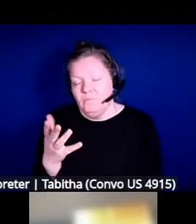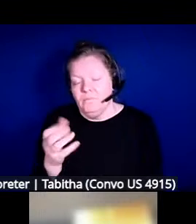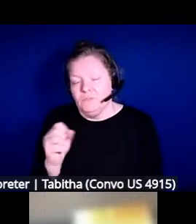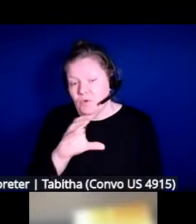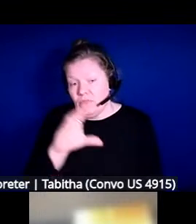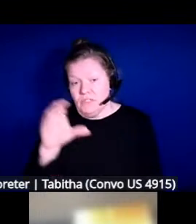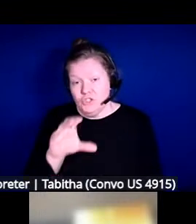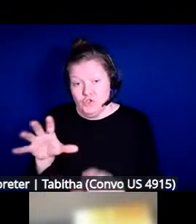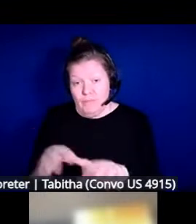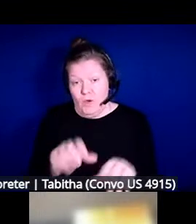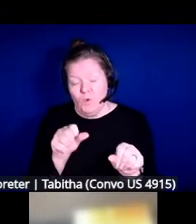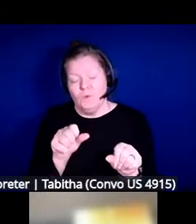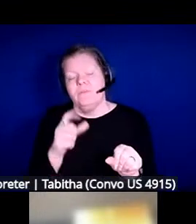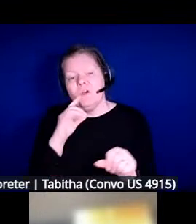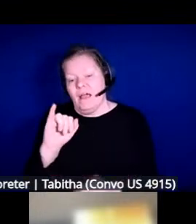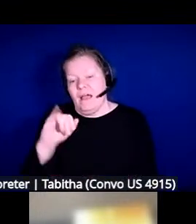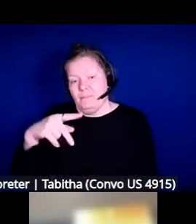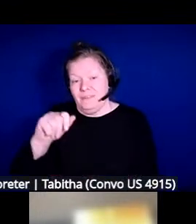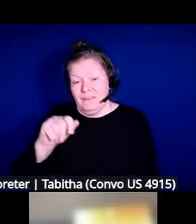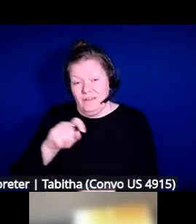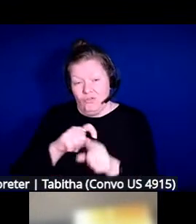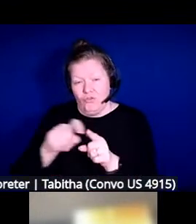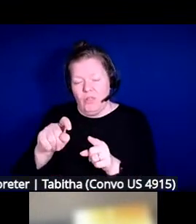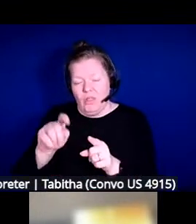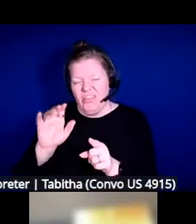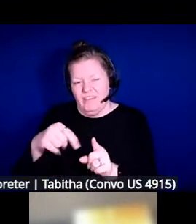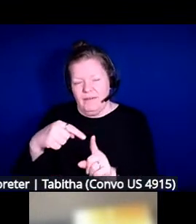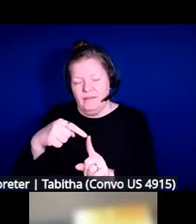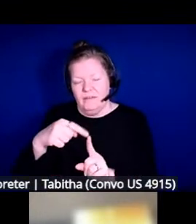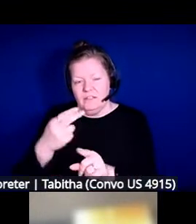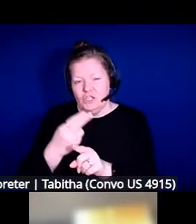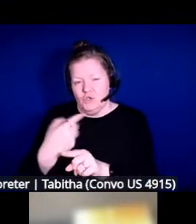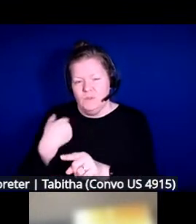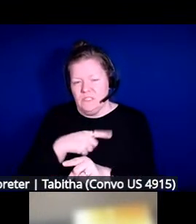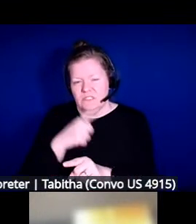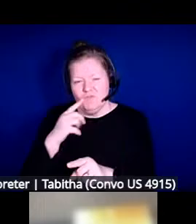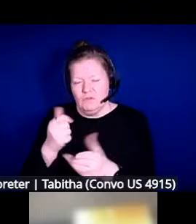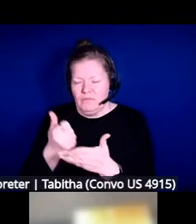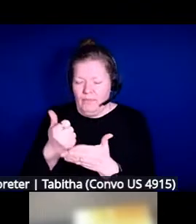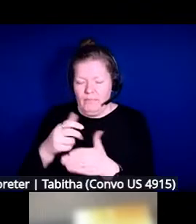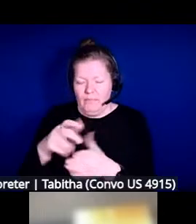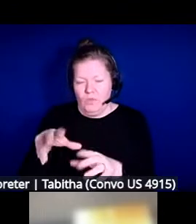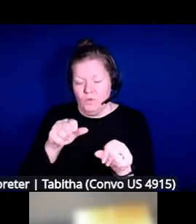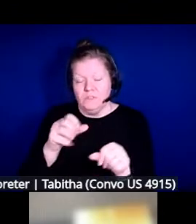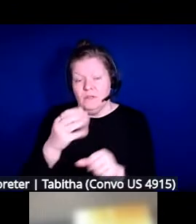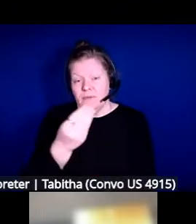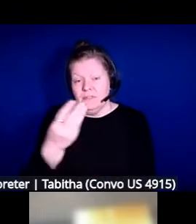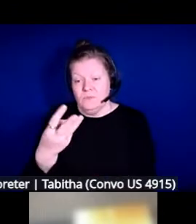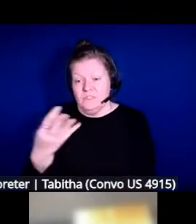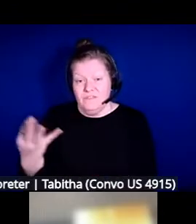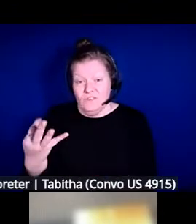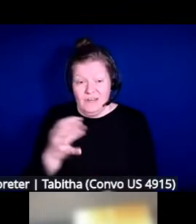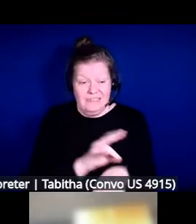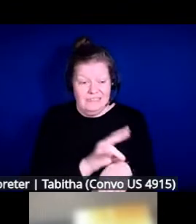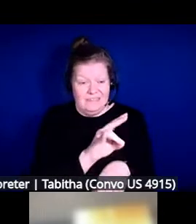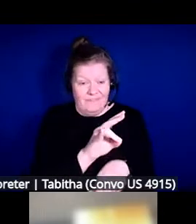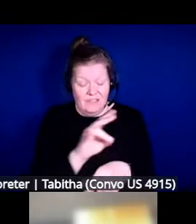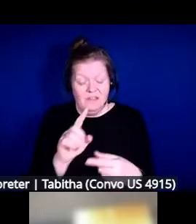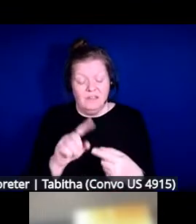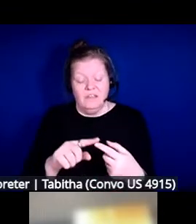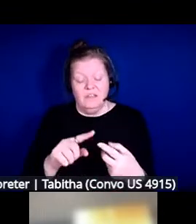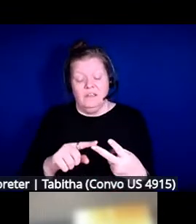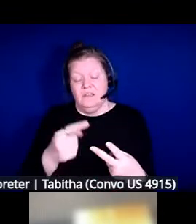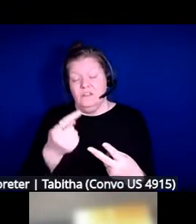Zoom hosts, so for the IPA calls is what they use us for. So Monday, Wednesday, Friday, 7 a.m. and then Tuesday